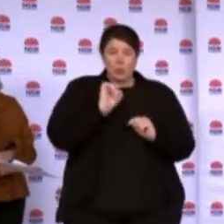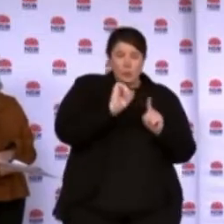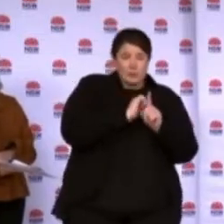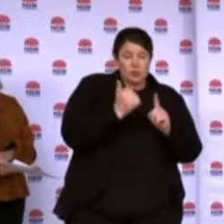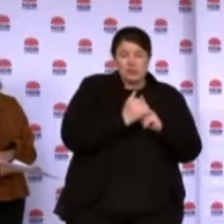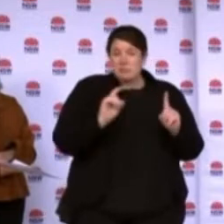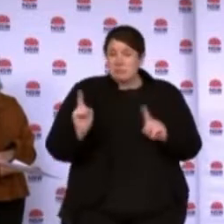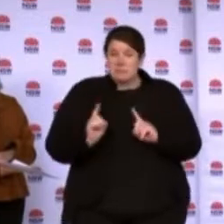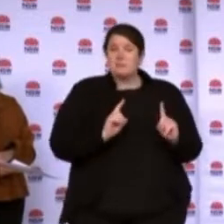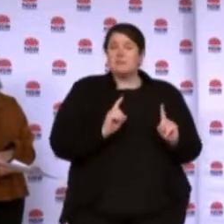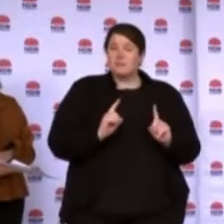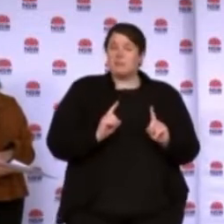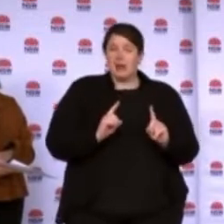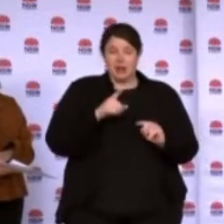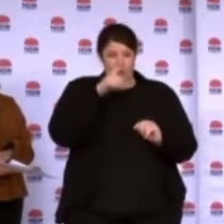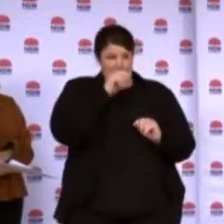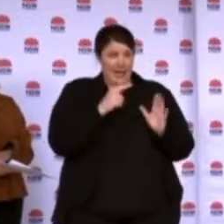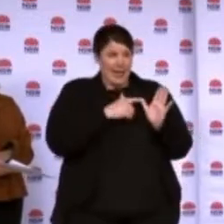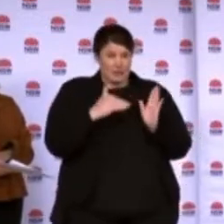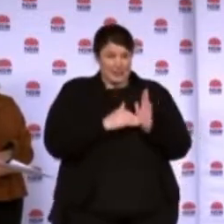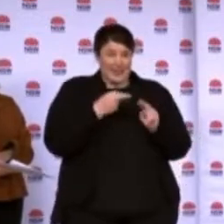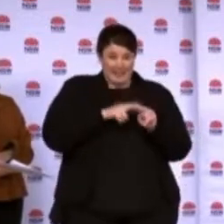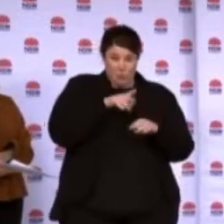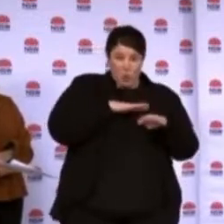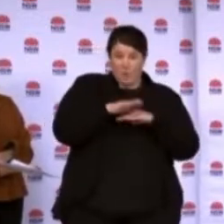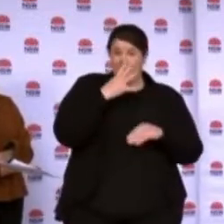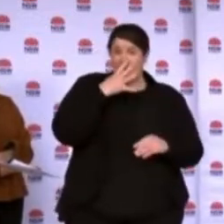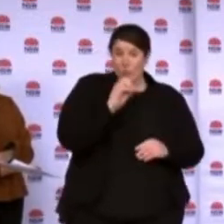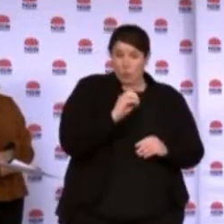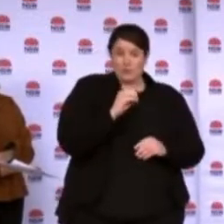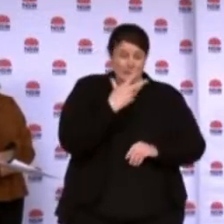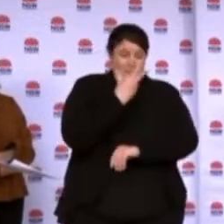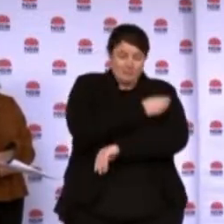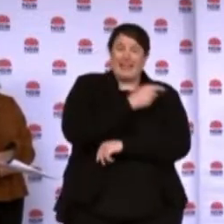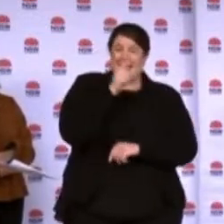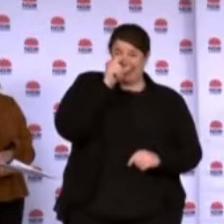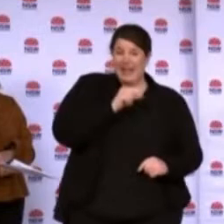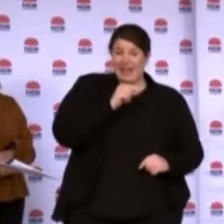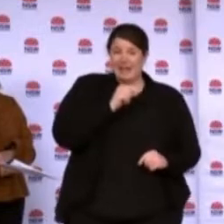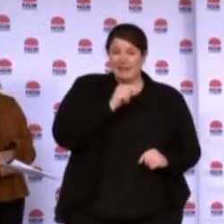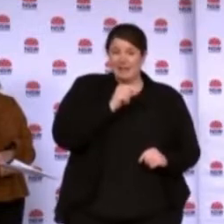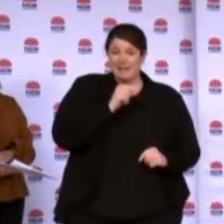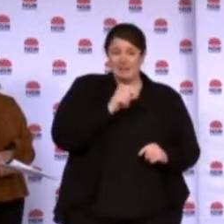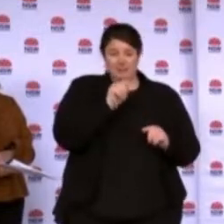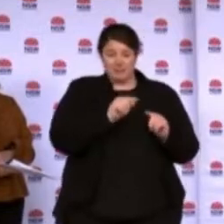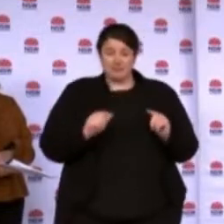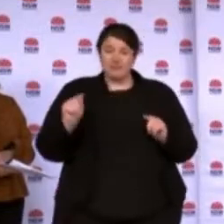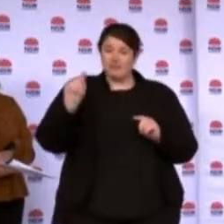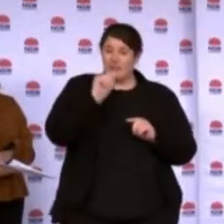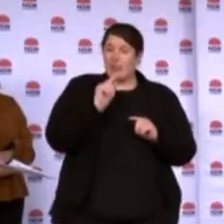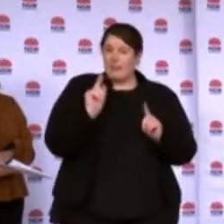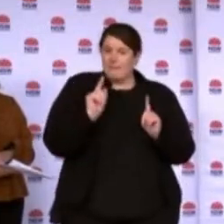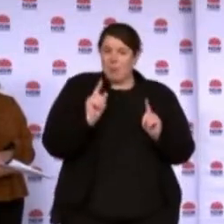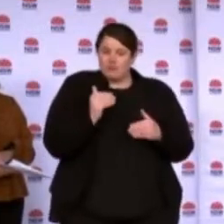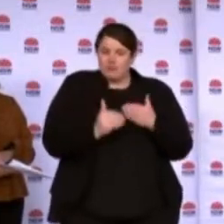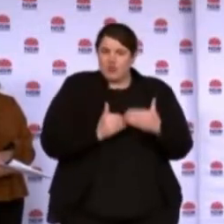situation, but know that you can get the AstraZeneca if you're over 40 in any of our pharmacies, well soon, in any of our pharmacies across the state. We're in the process